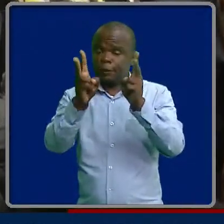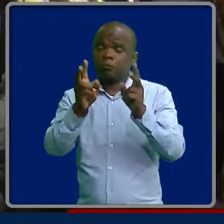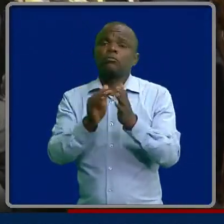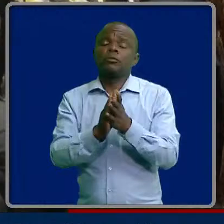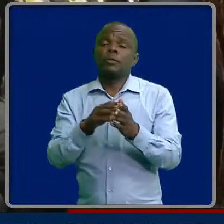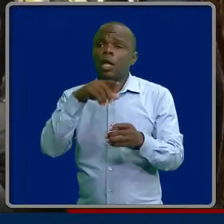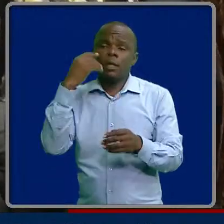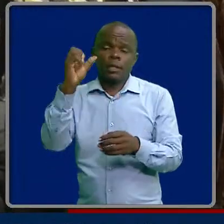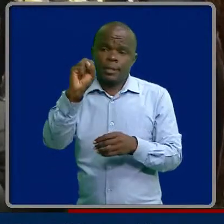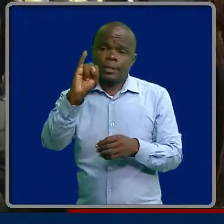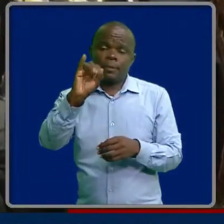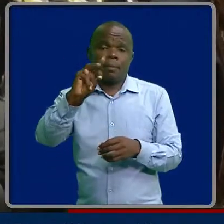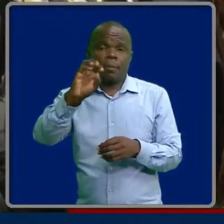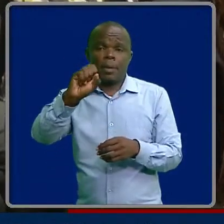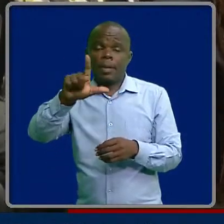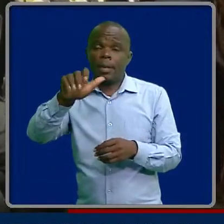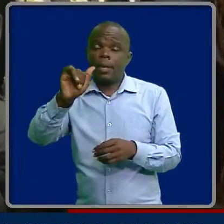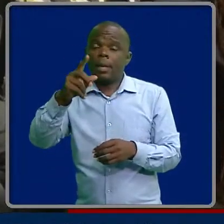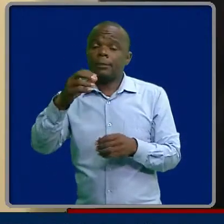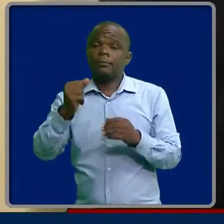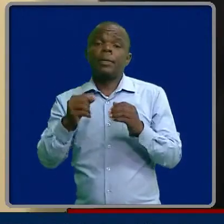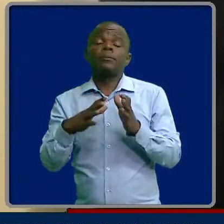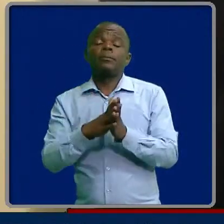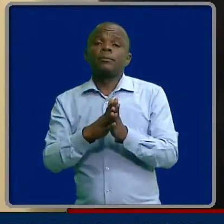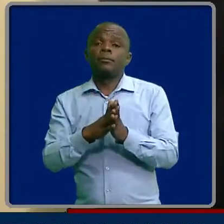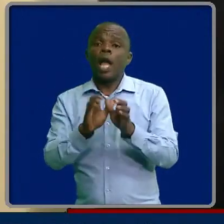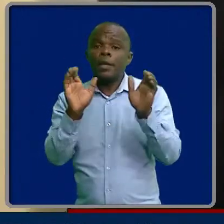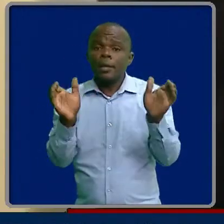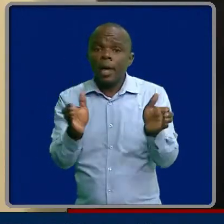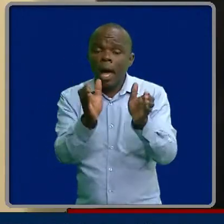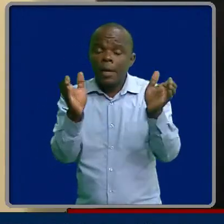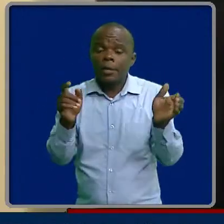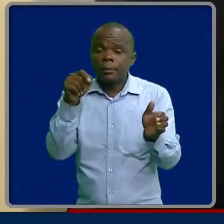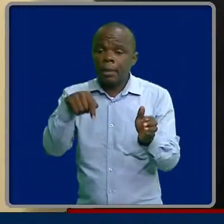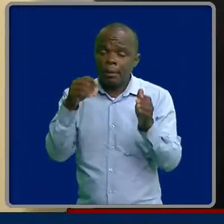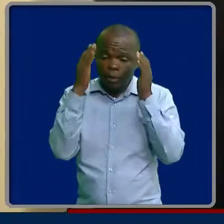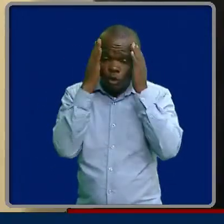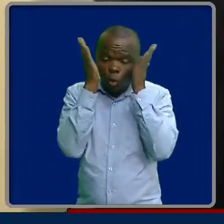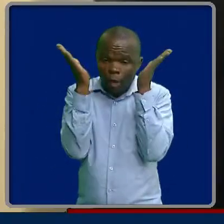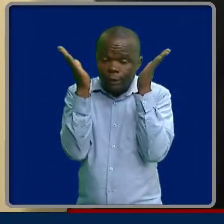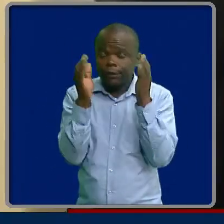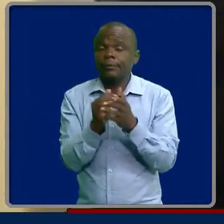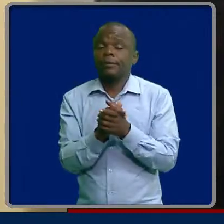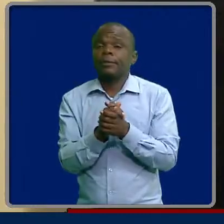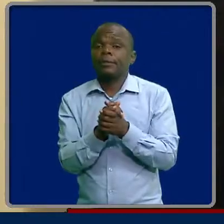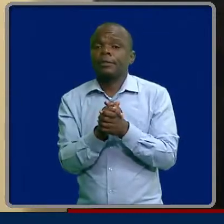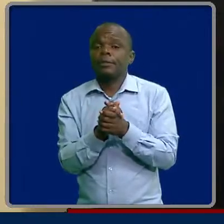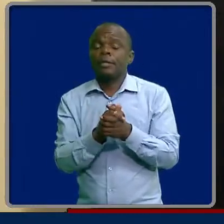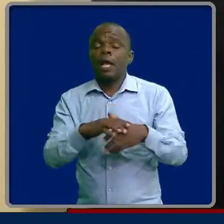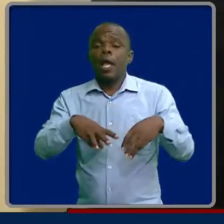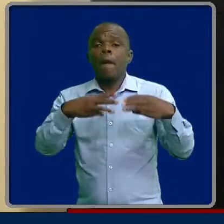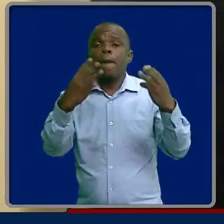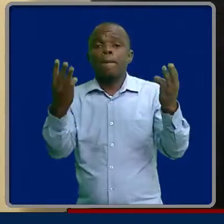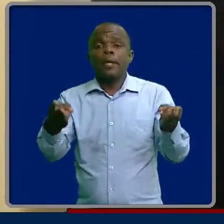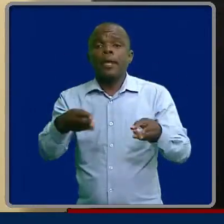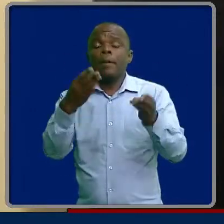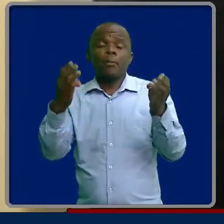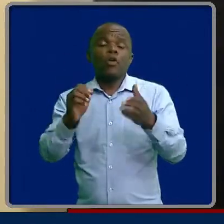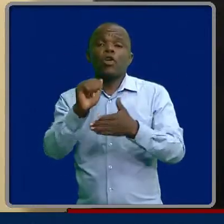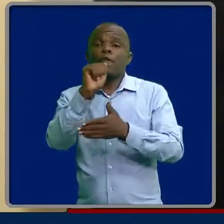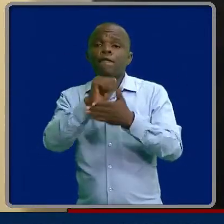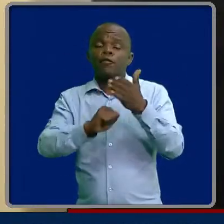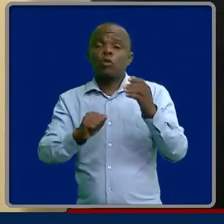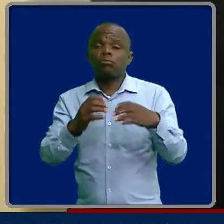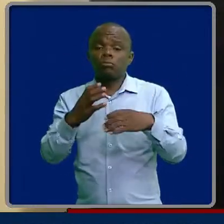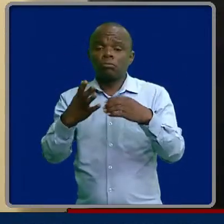their benefit in order to help them develop economically. Bantu leba kuleo community la kutakhona tivakashi She